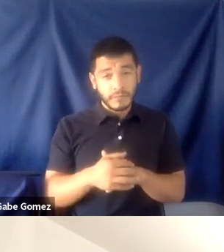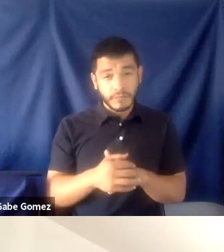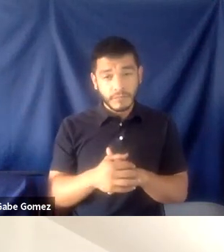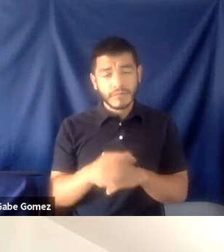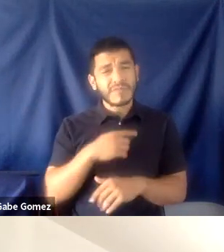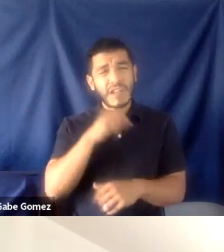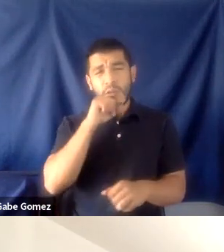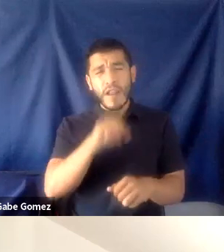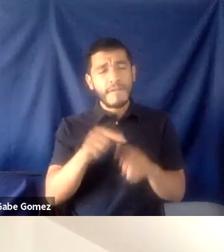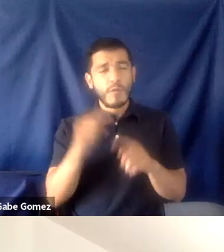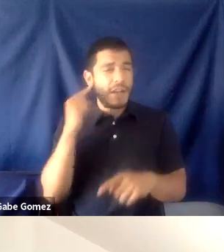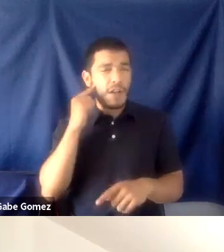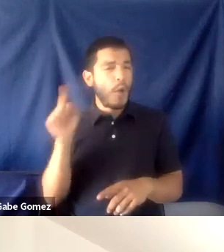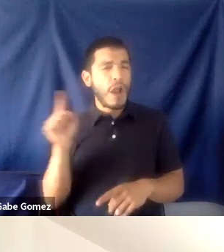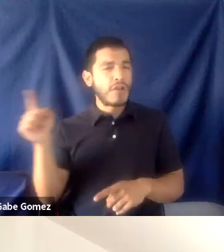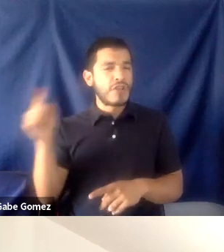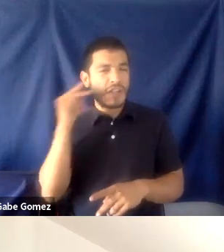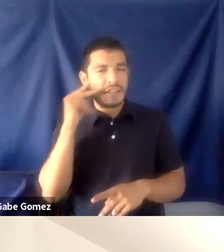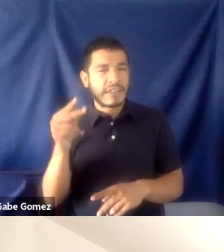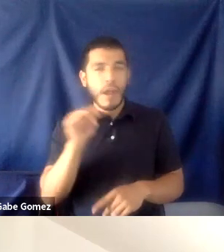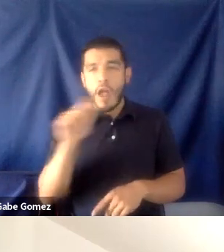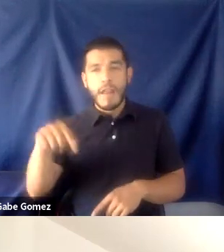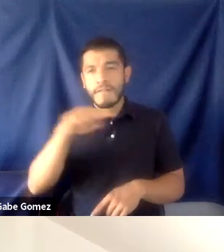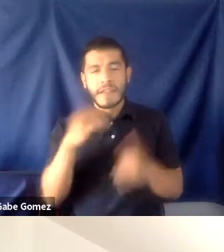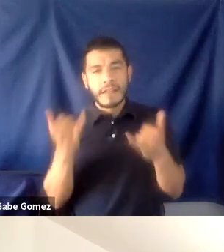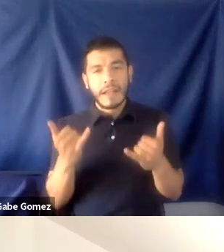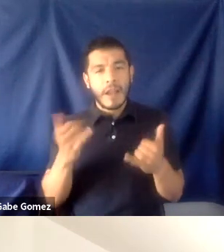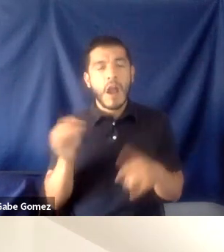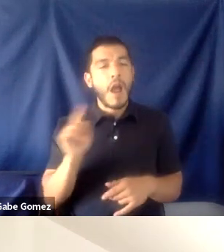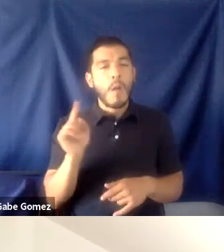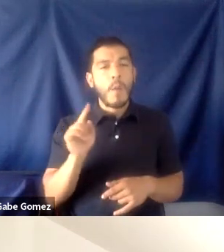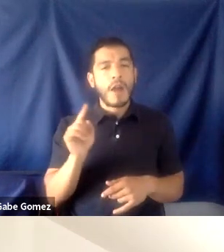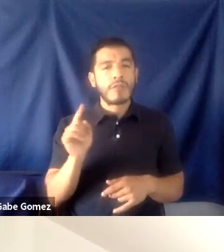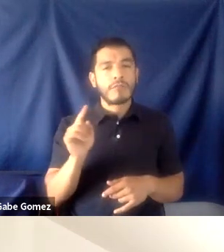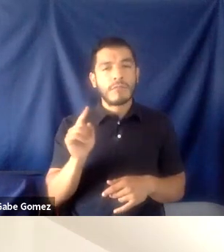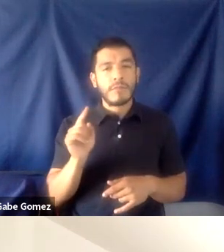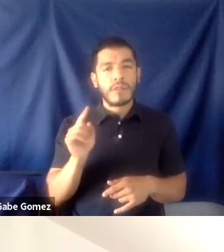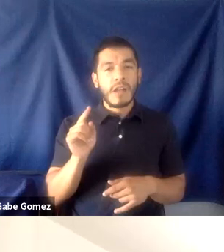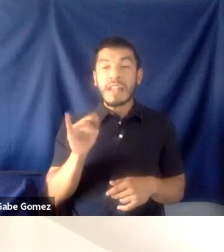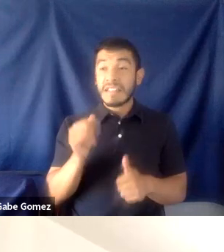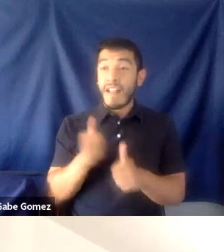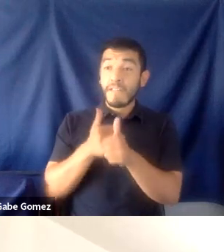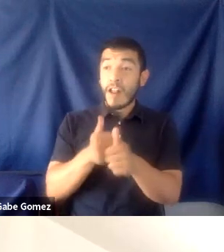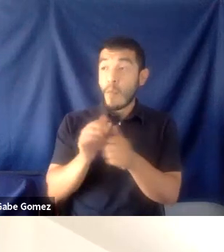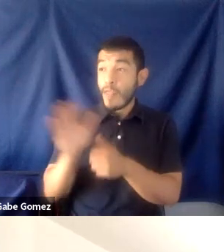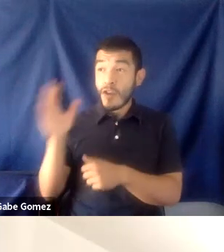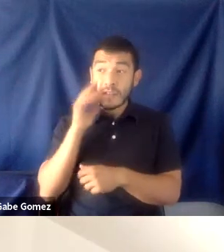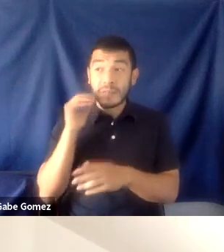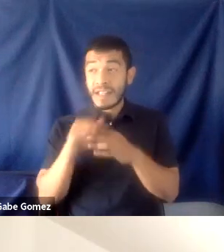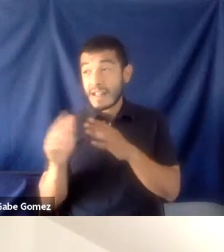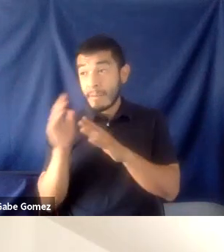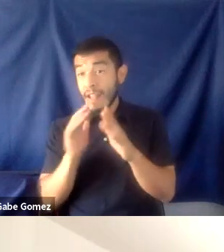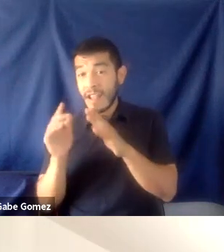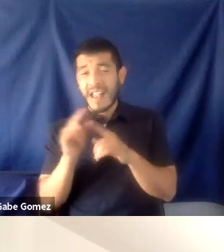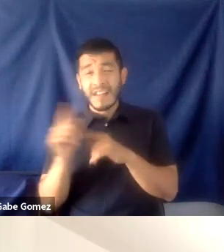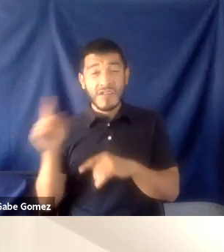love to hear, where she sees all of this now, and where, does it track with her experiences in the past? Does